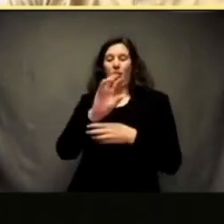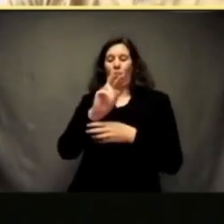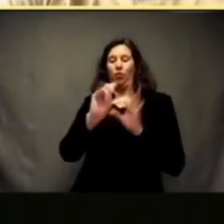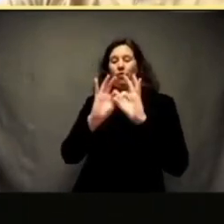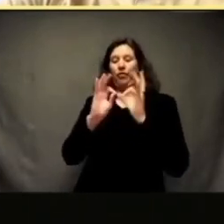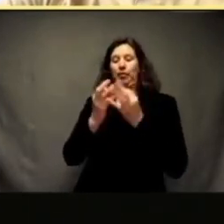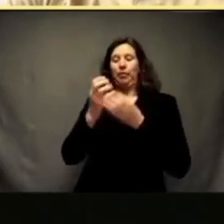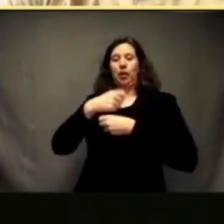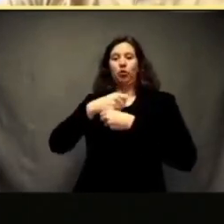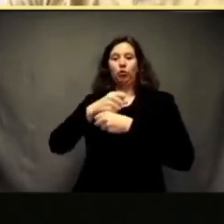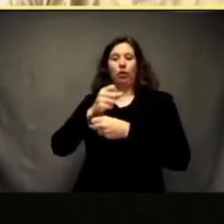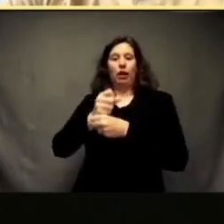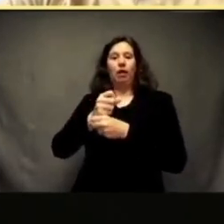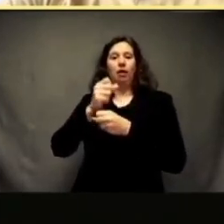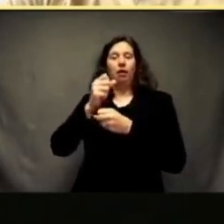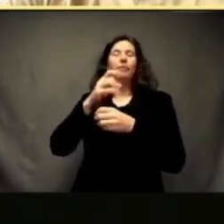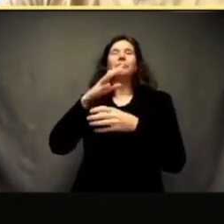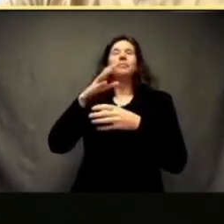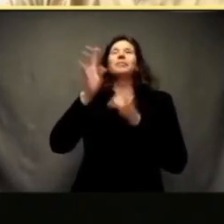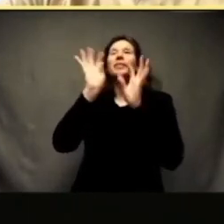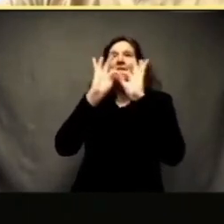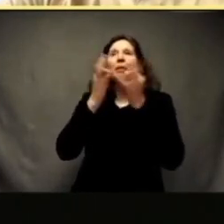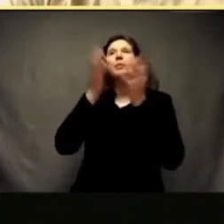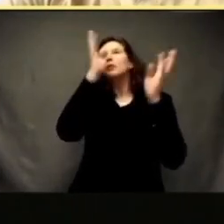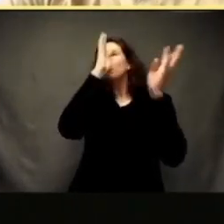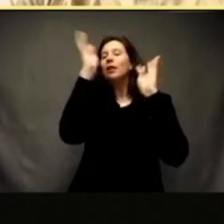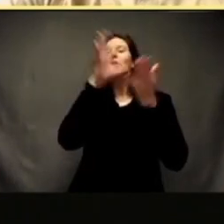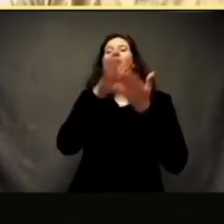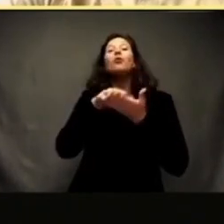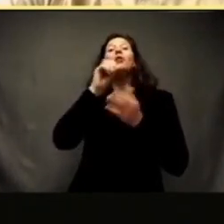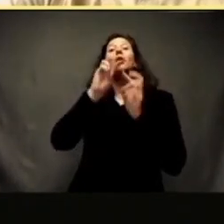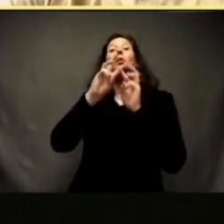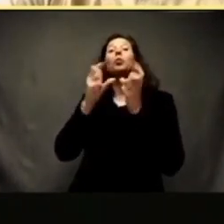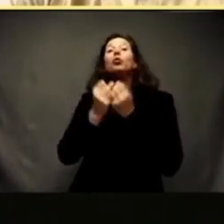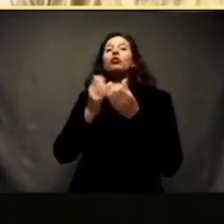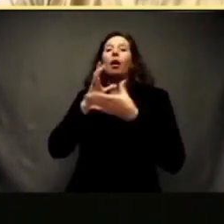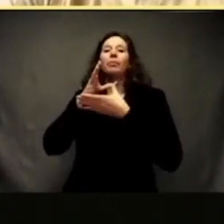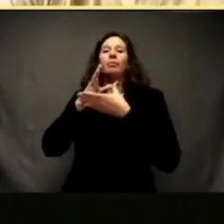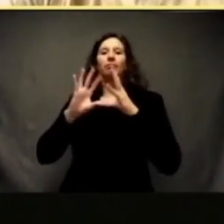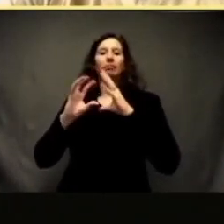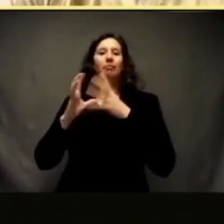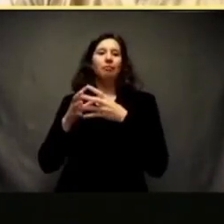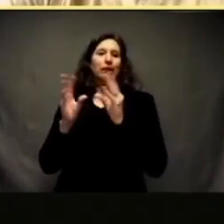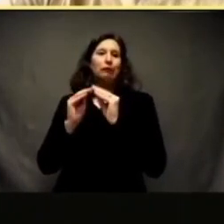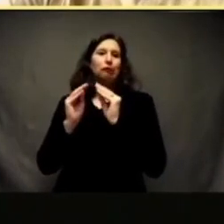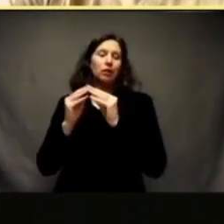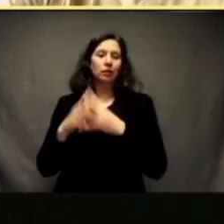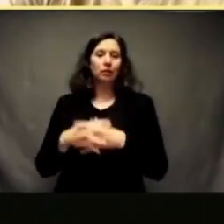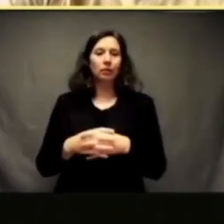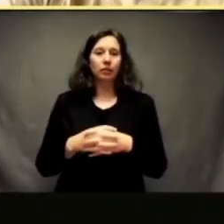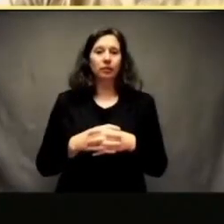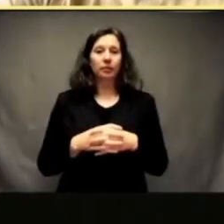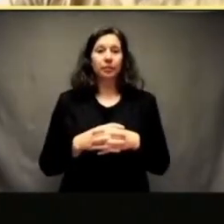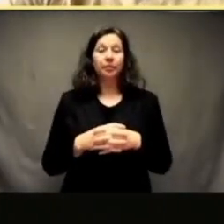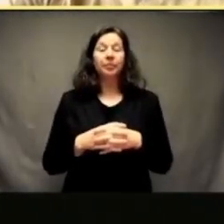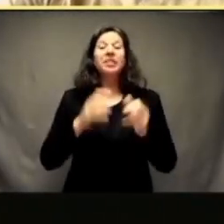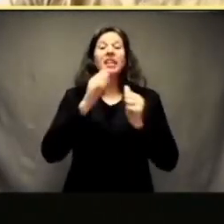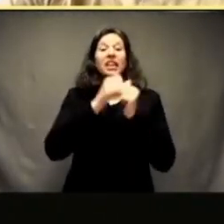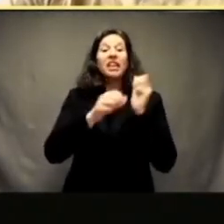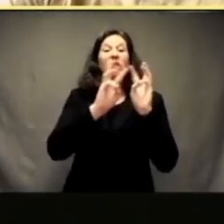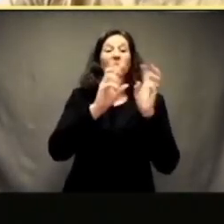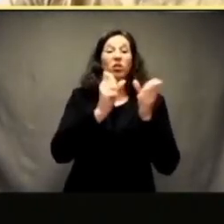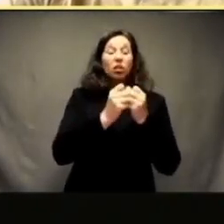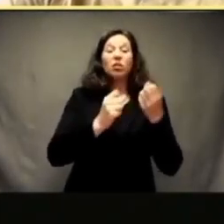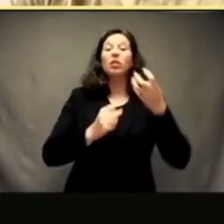workshop series. each of these workshops, so there's